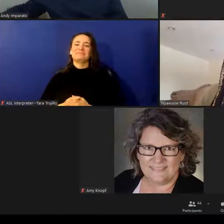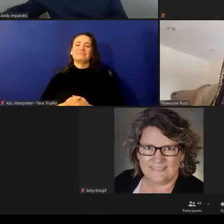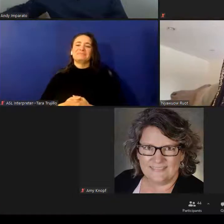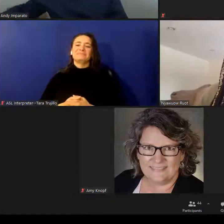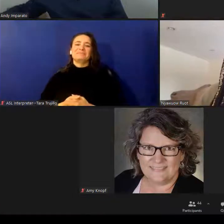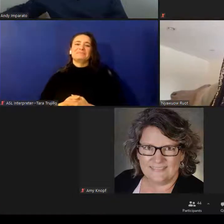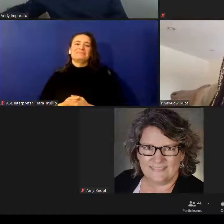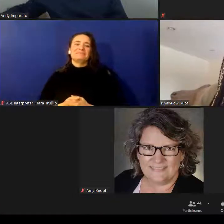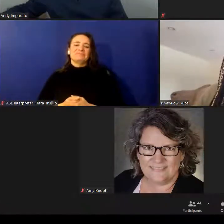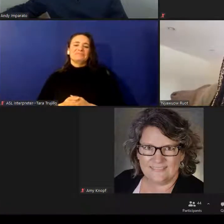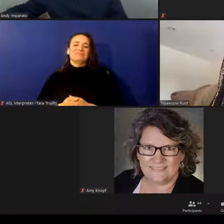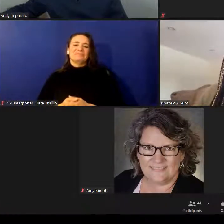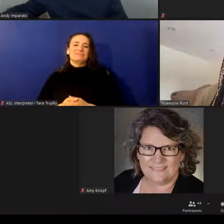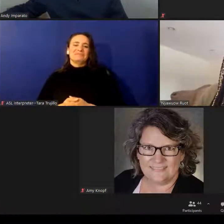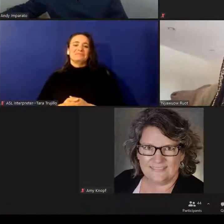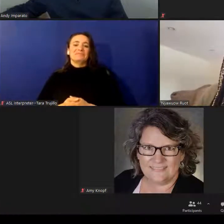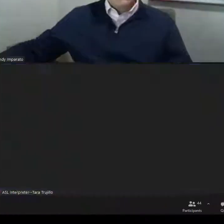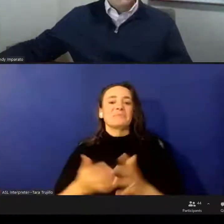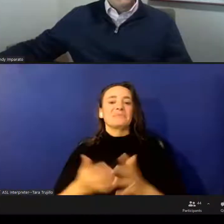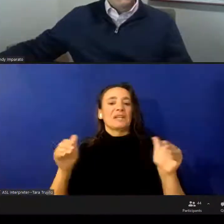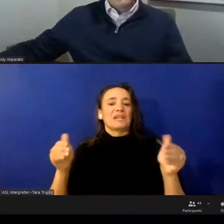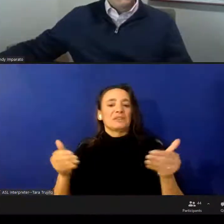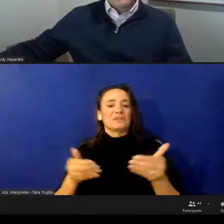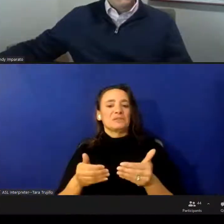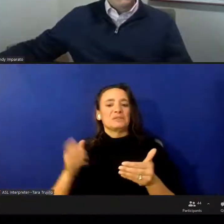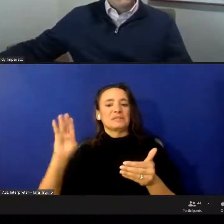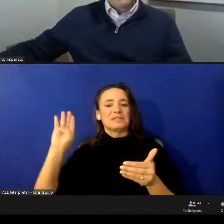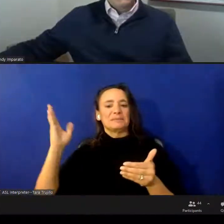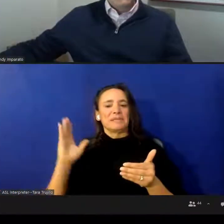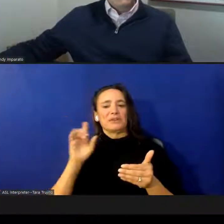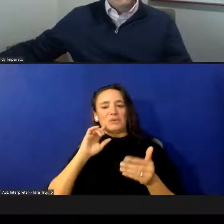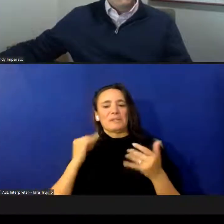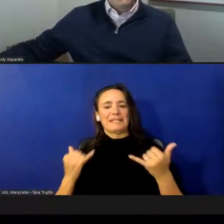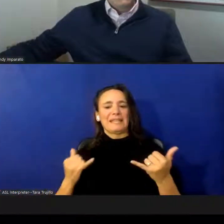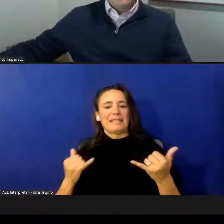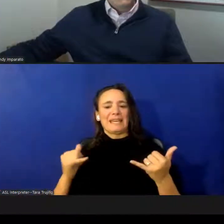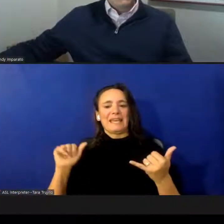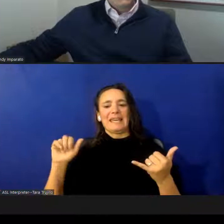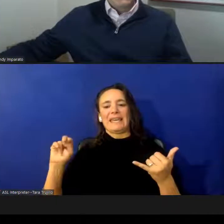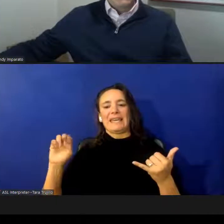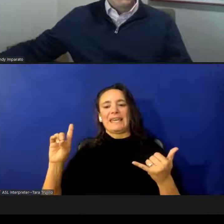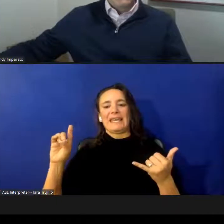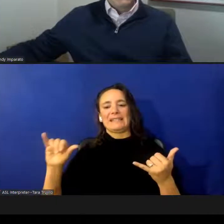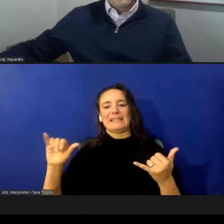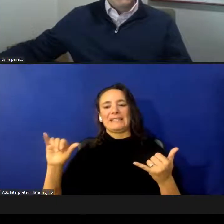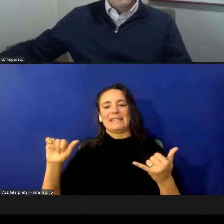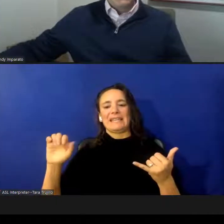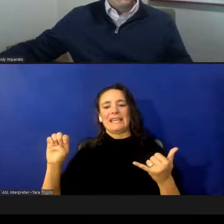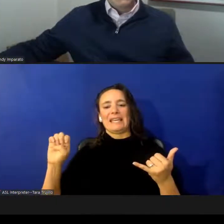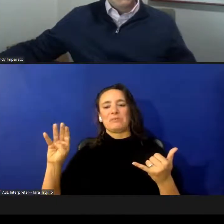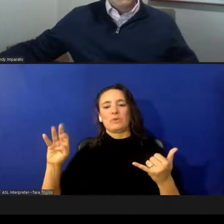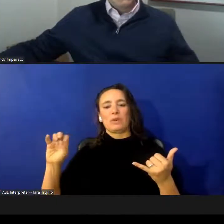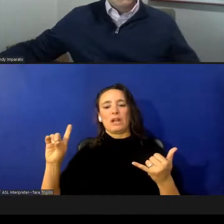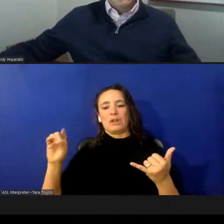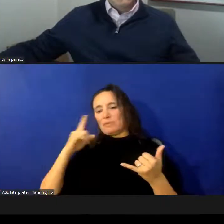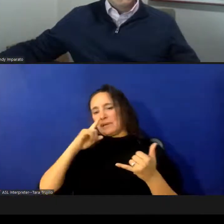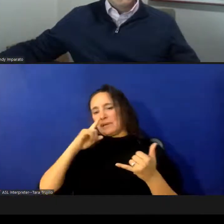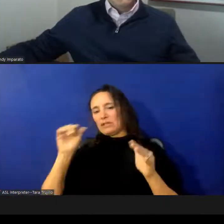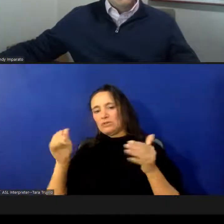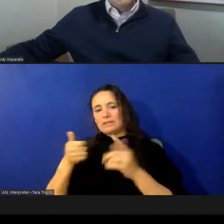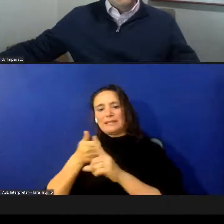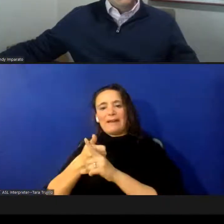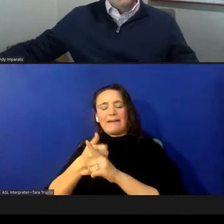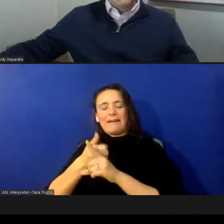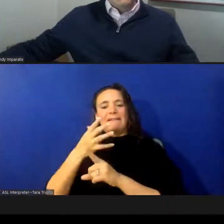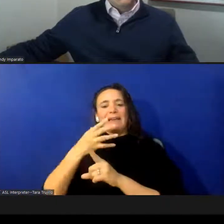And then I'd like to introduce our speaker for the day, Andy Imparato. Could you take a moment and introduce yourself and audio describe